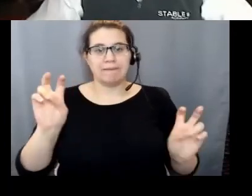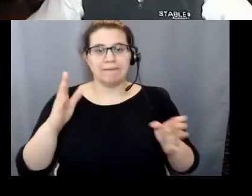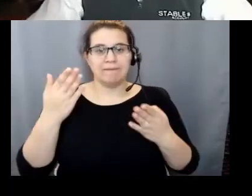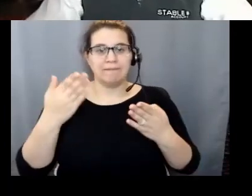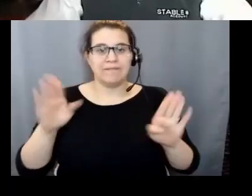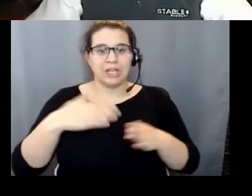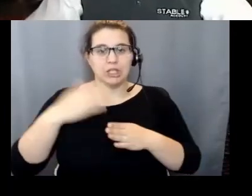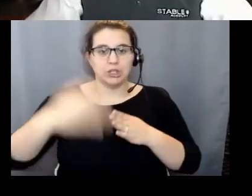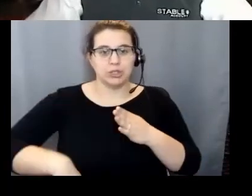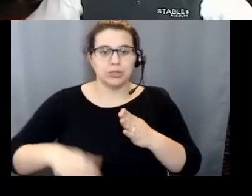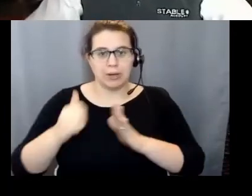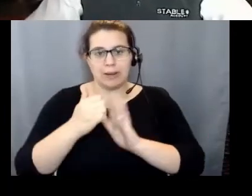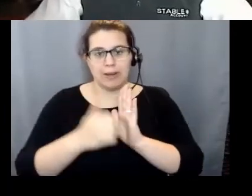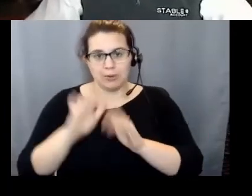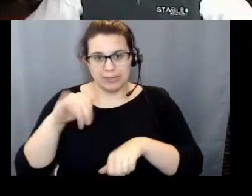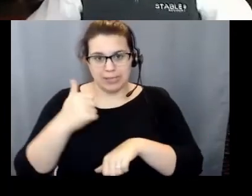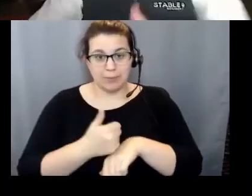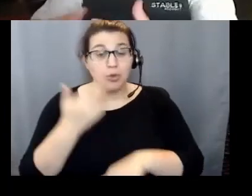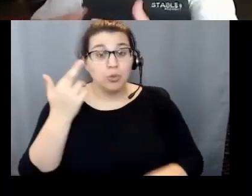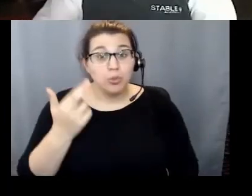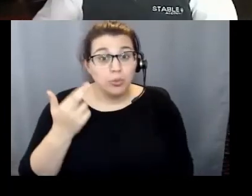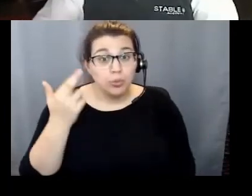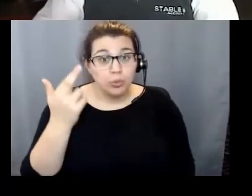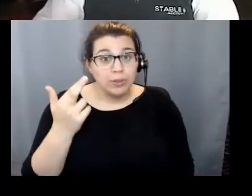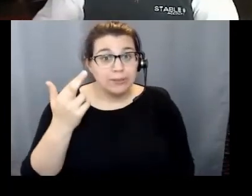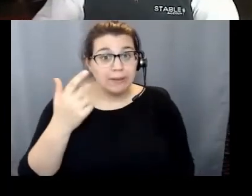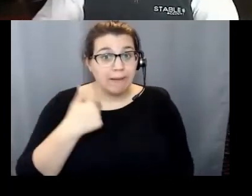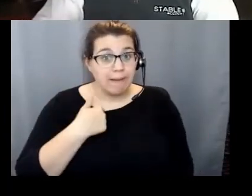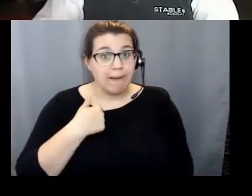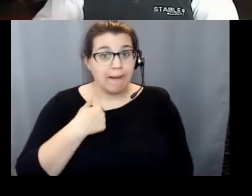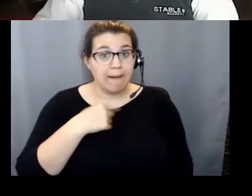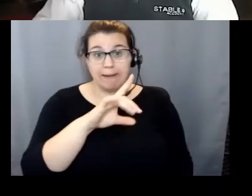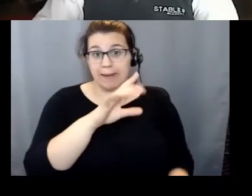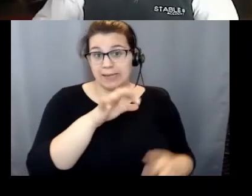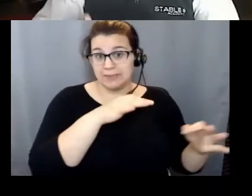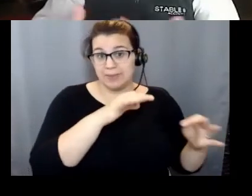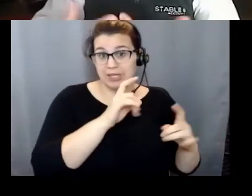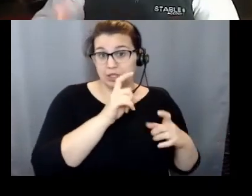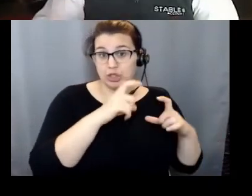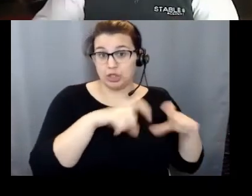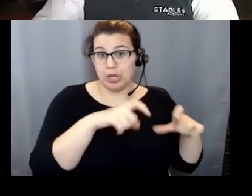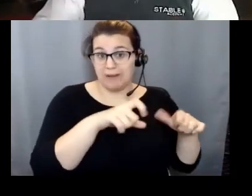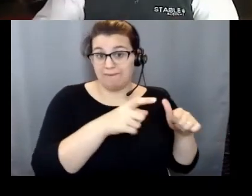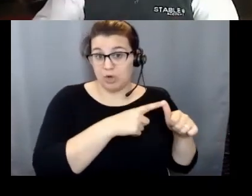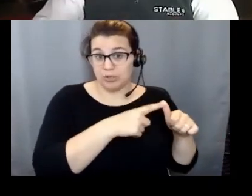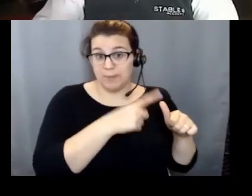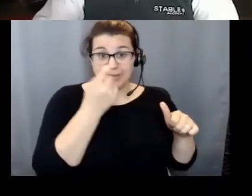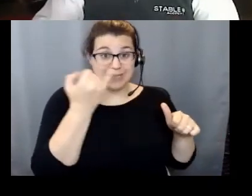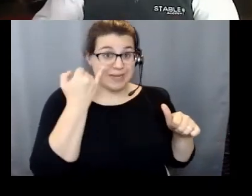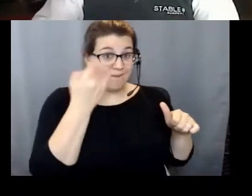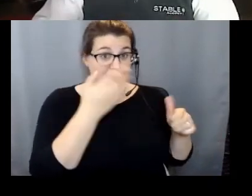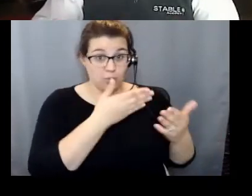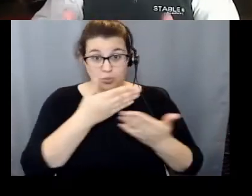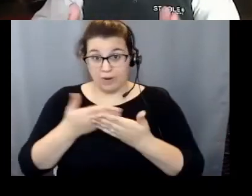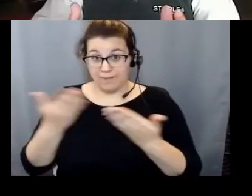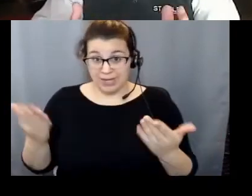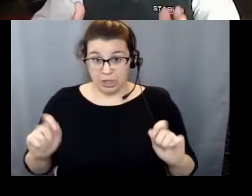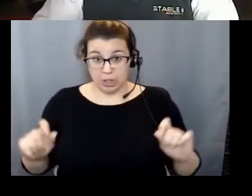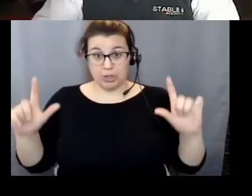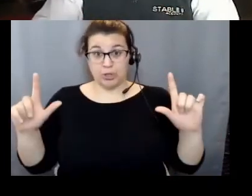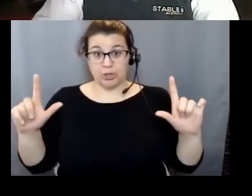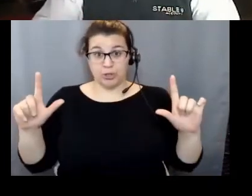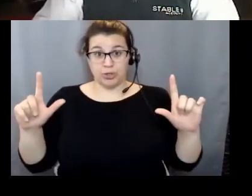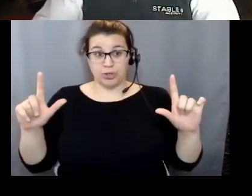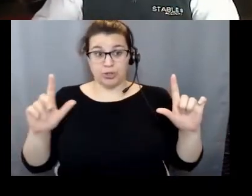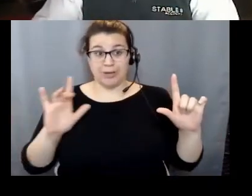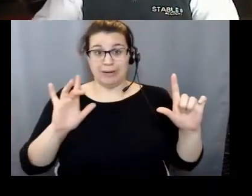setup. And the reason why I did the check contribution first is because if you get to this screen and